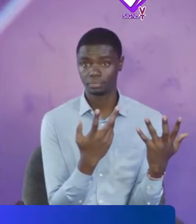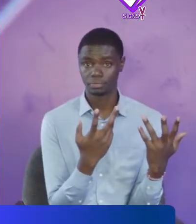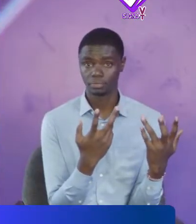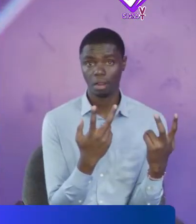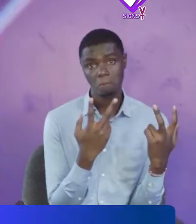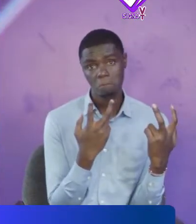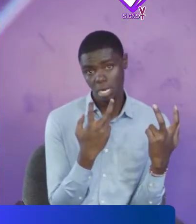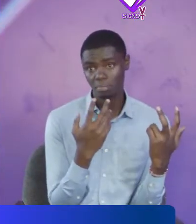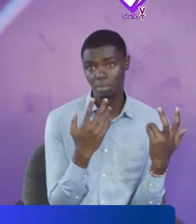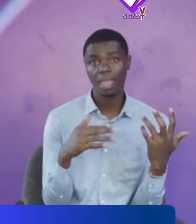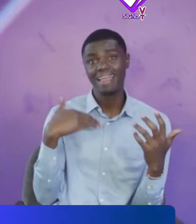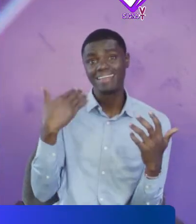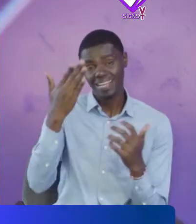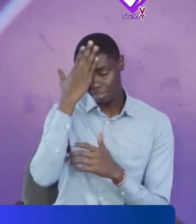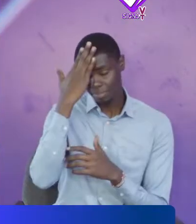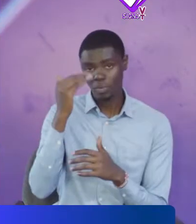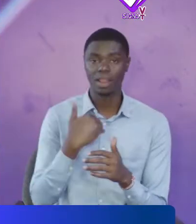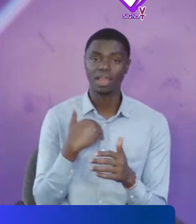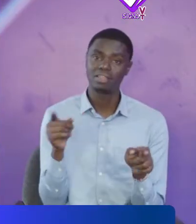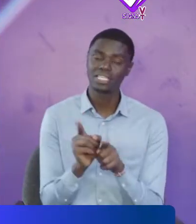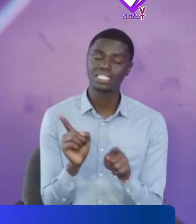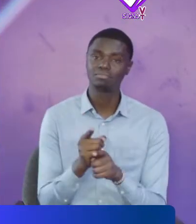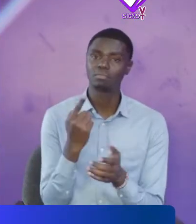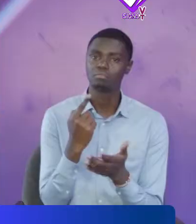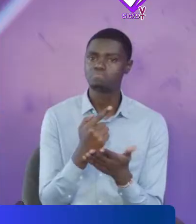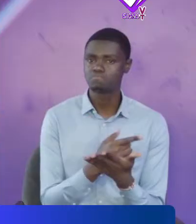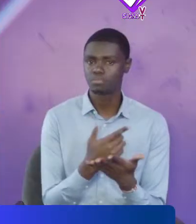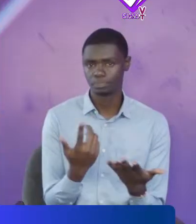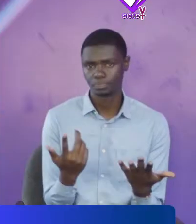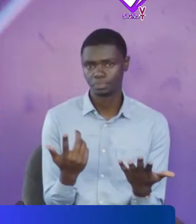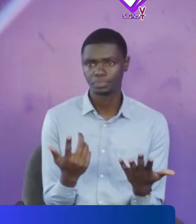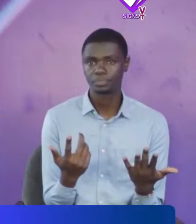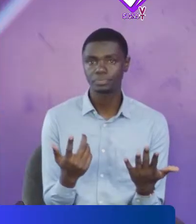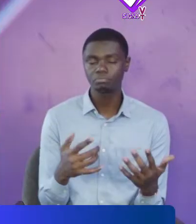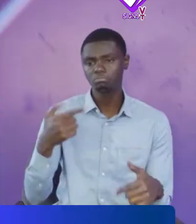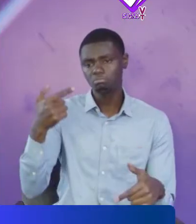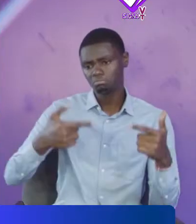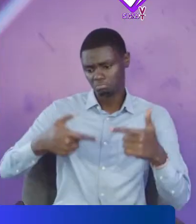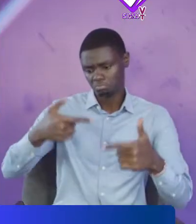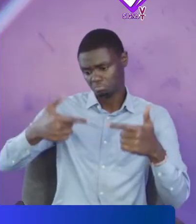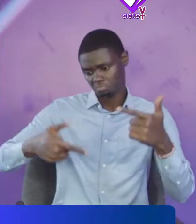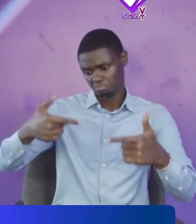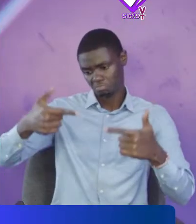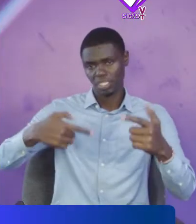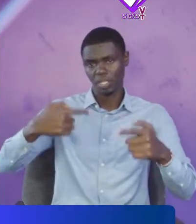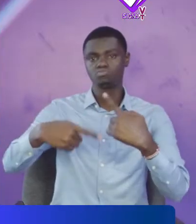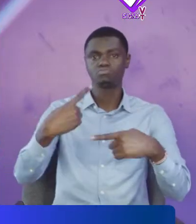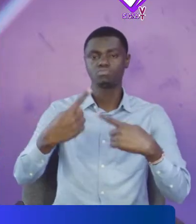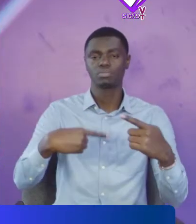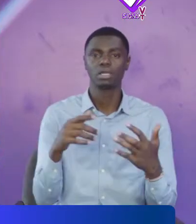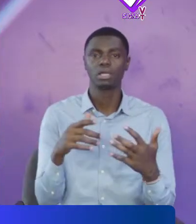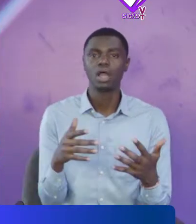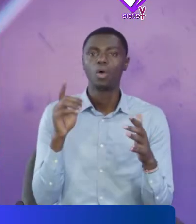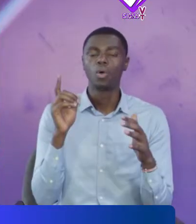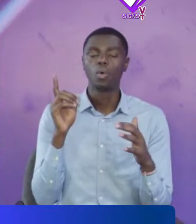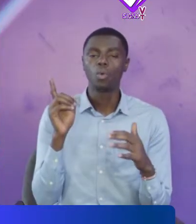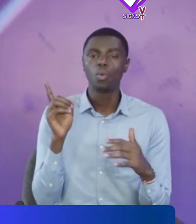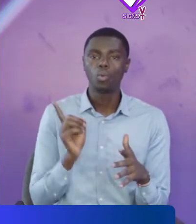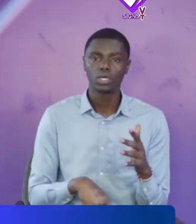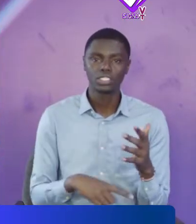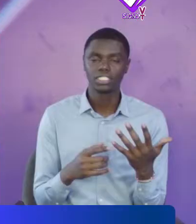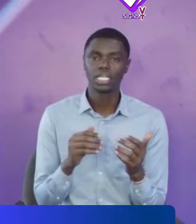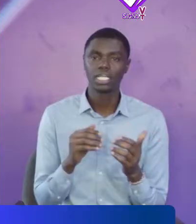conversation again next Monday. With how the battles have been drawn, what are the most